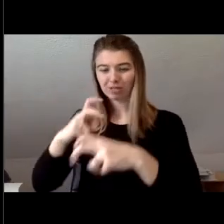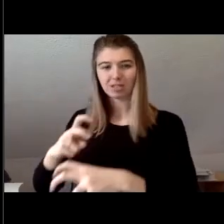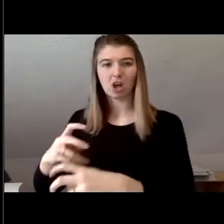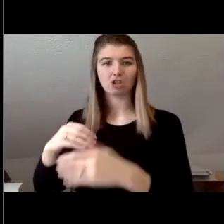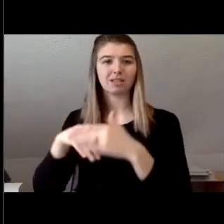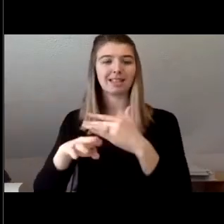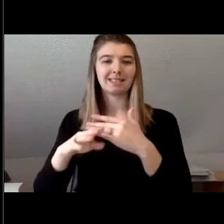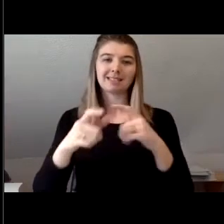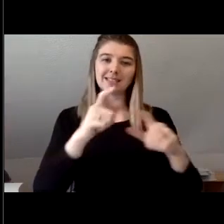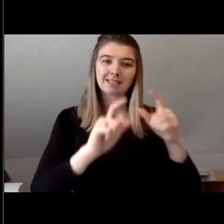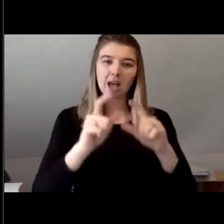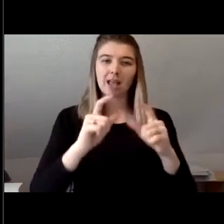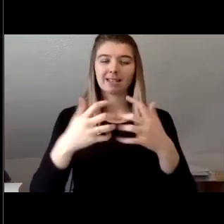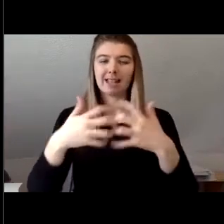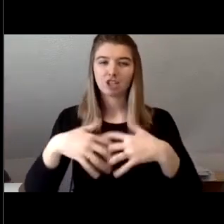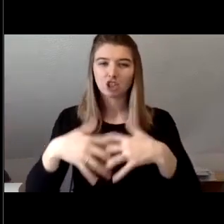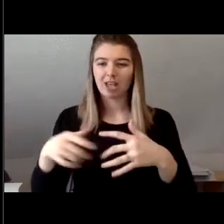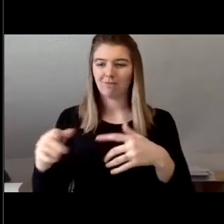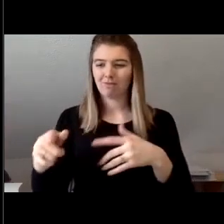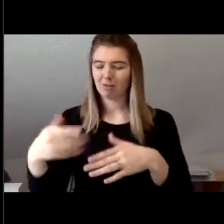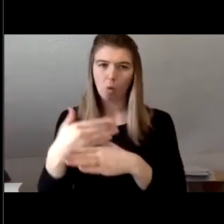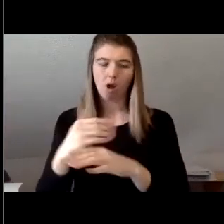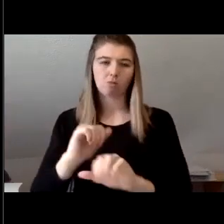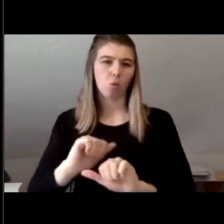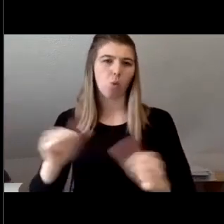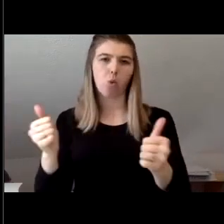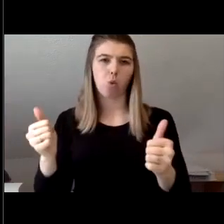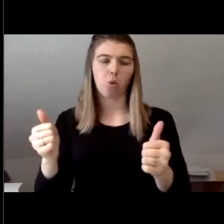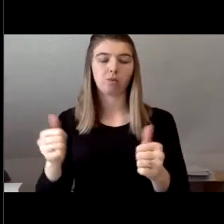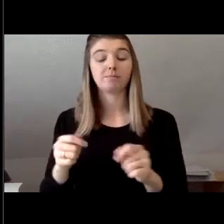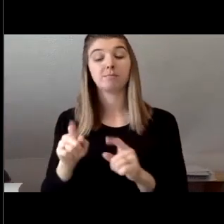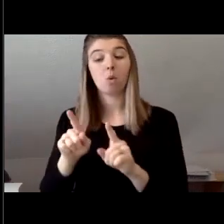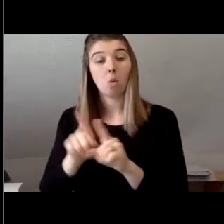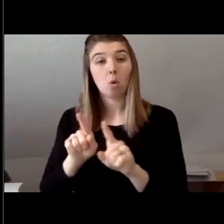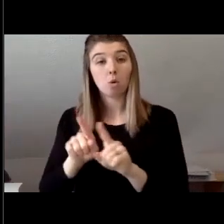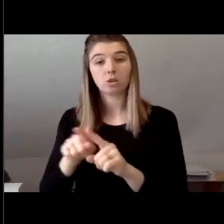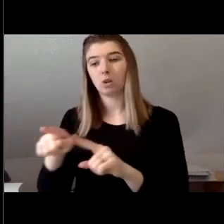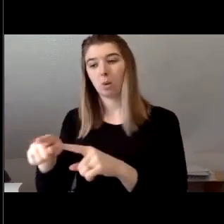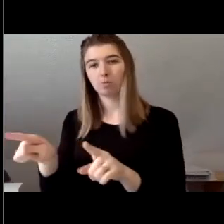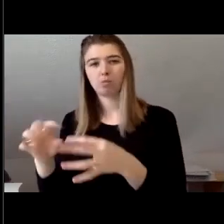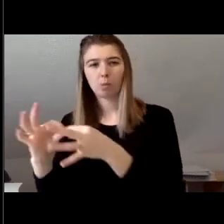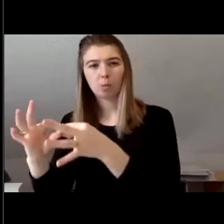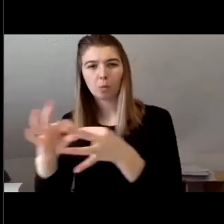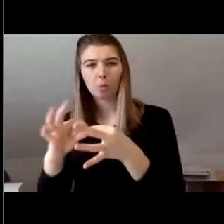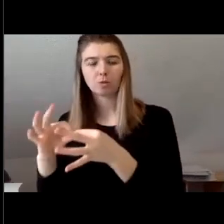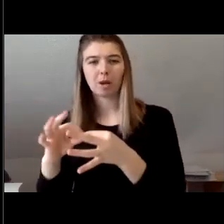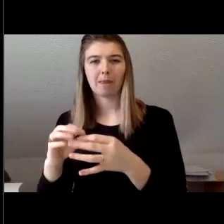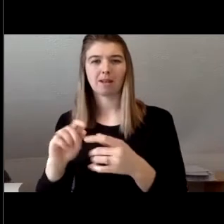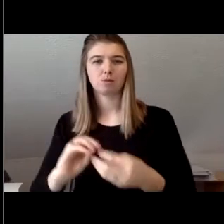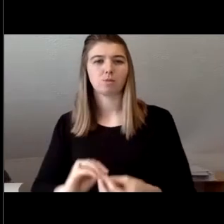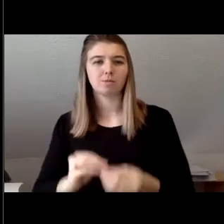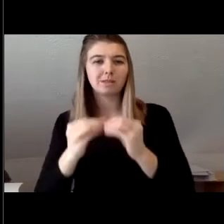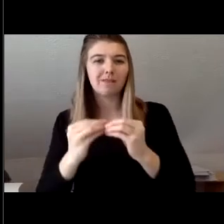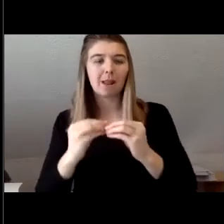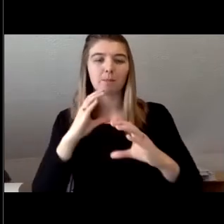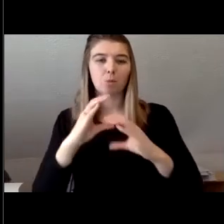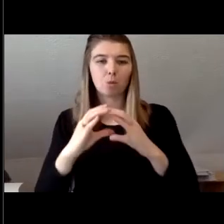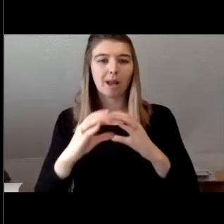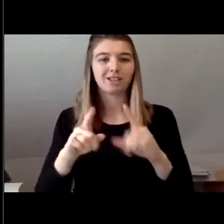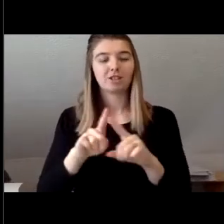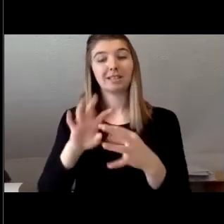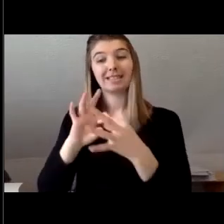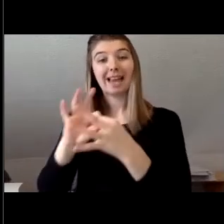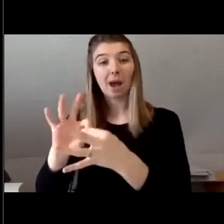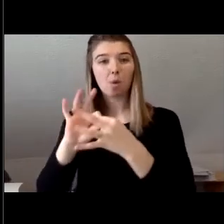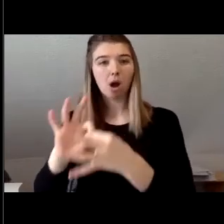they also work together to develop and implement communication and networking strategy to ensure regional and